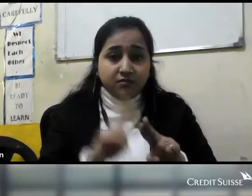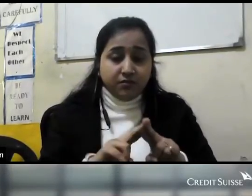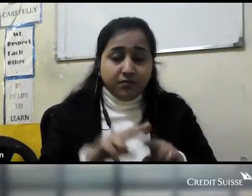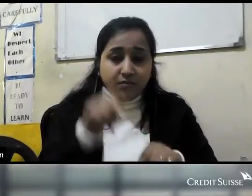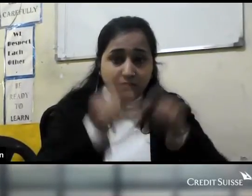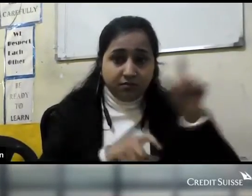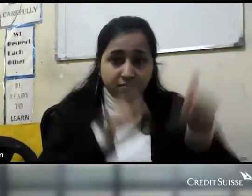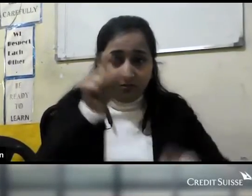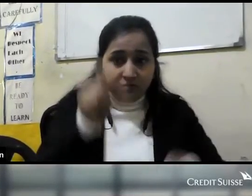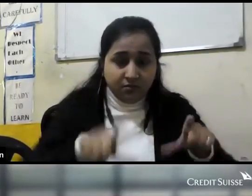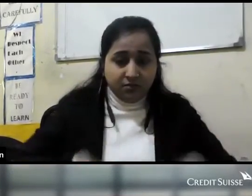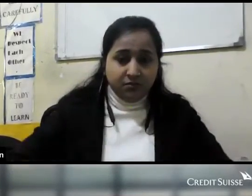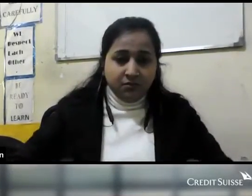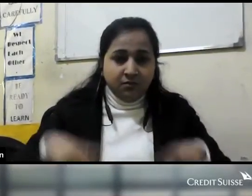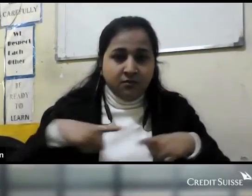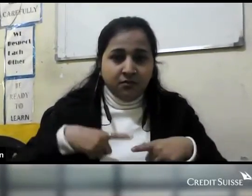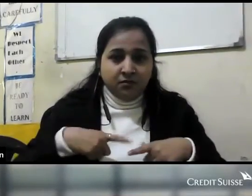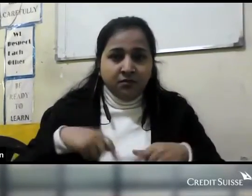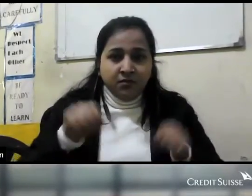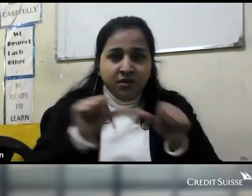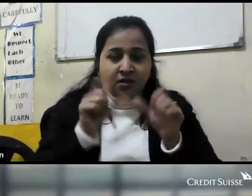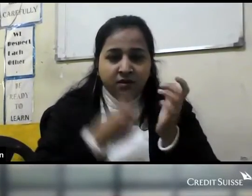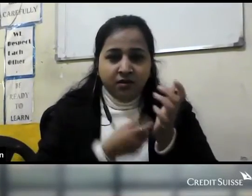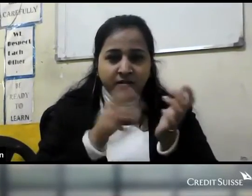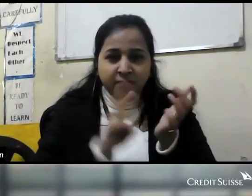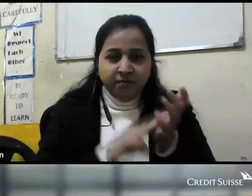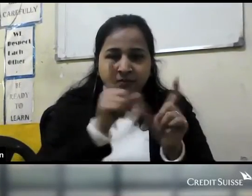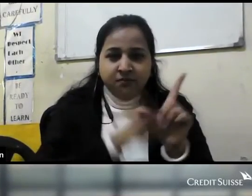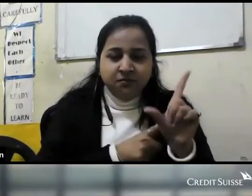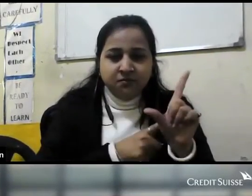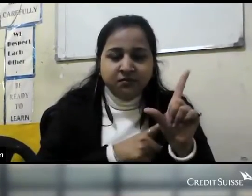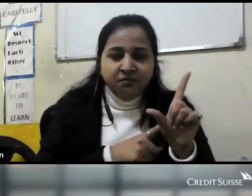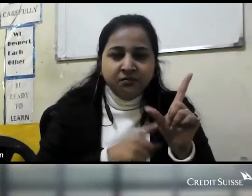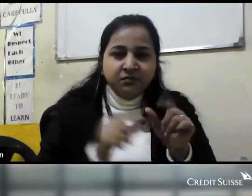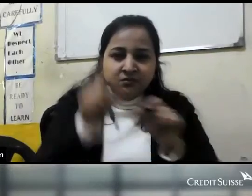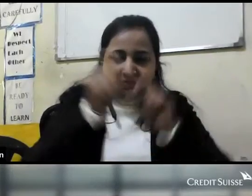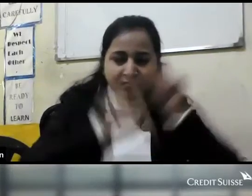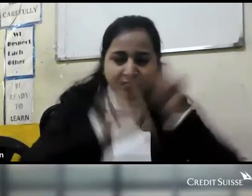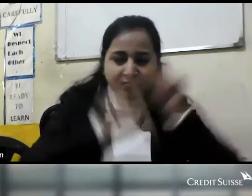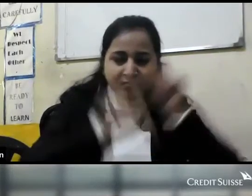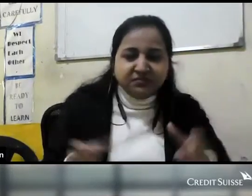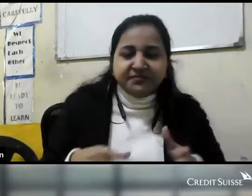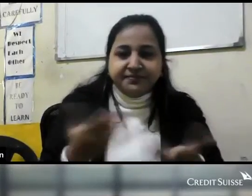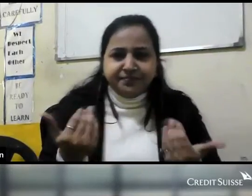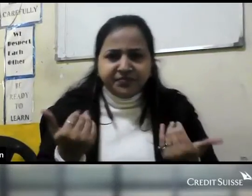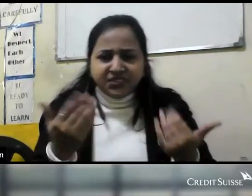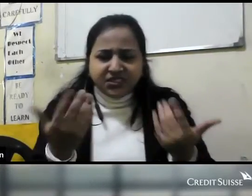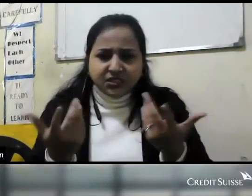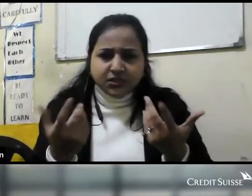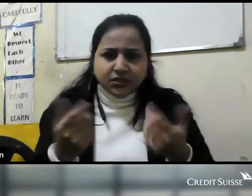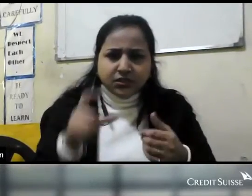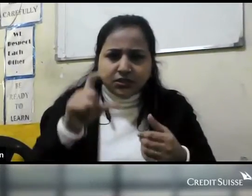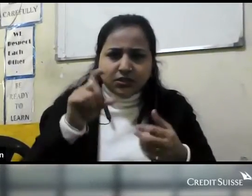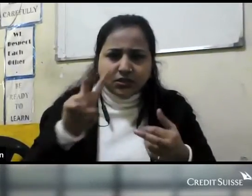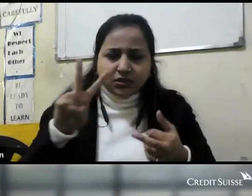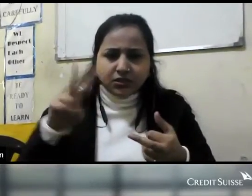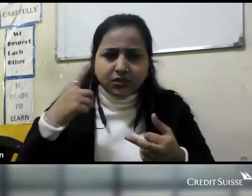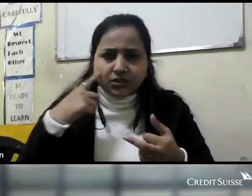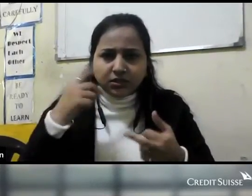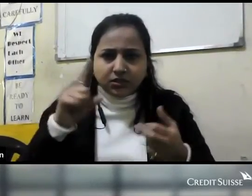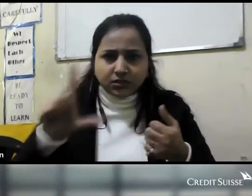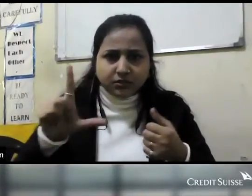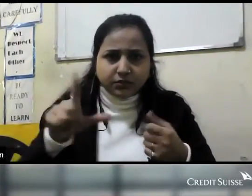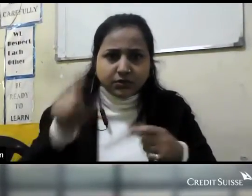if they're outside there, because the army people can't exist in a civil world, because there is no people